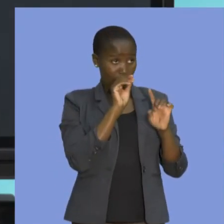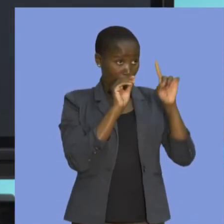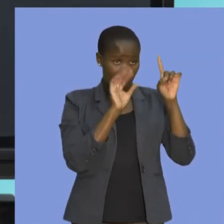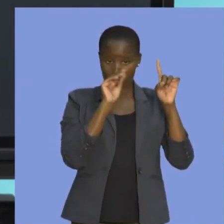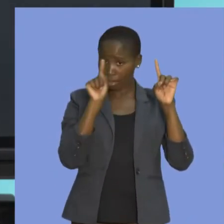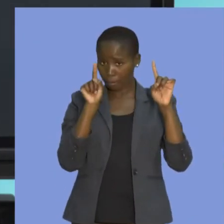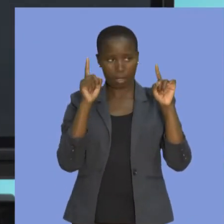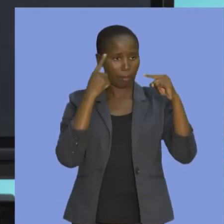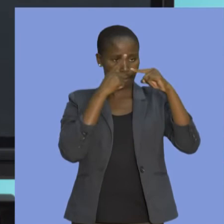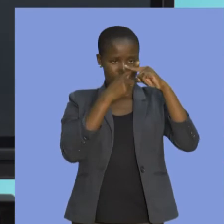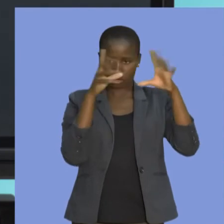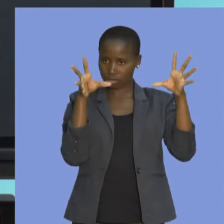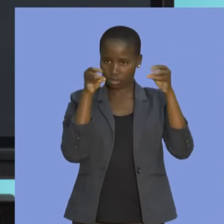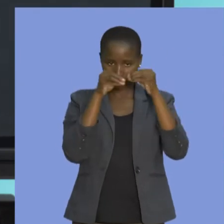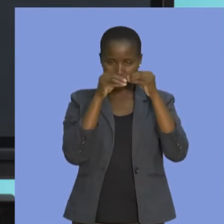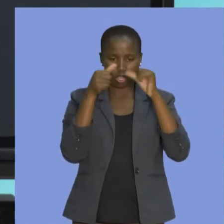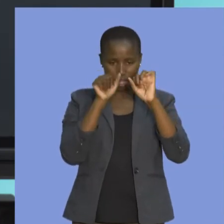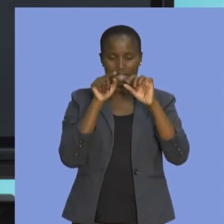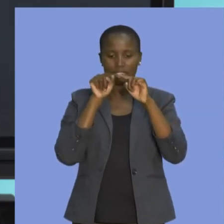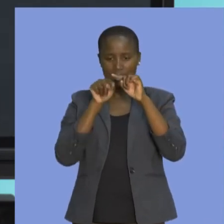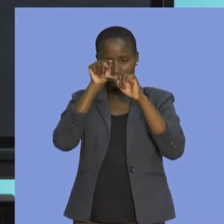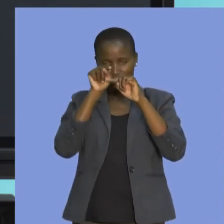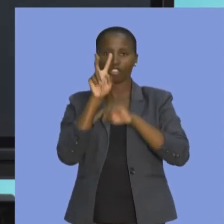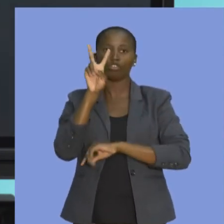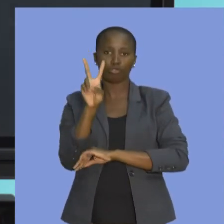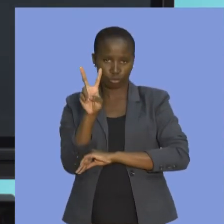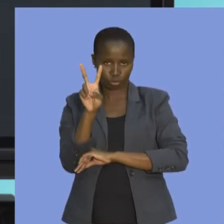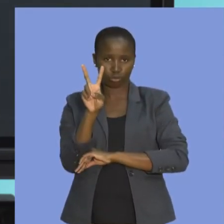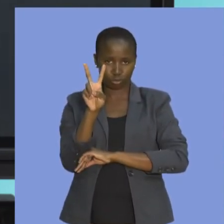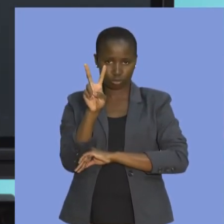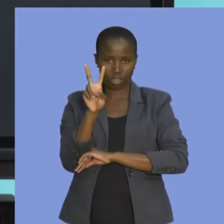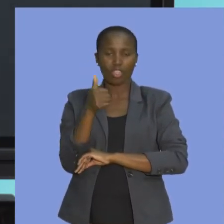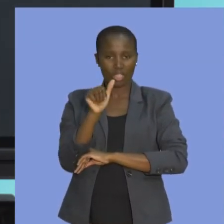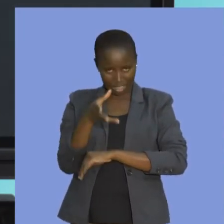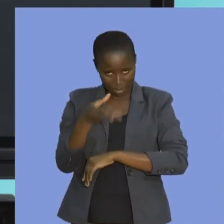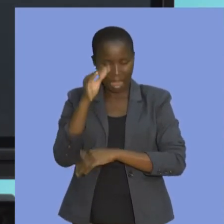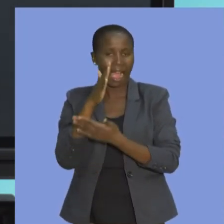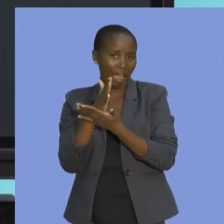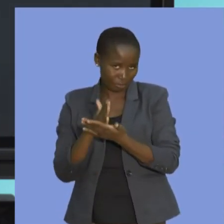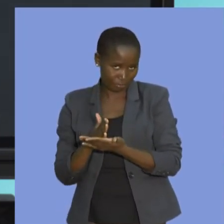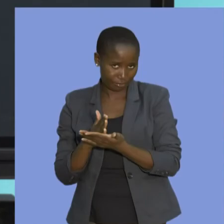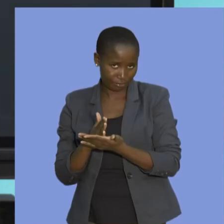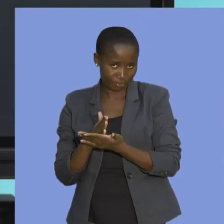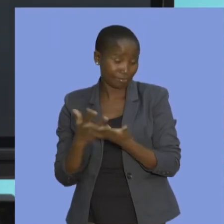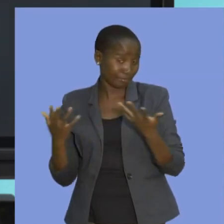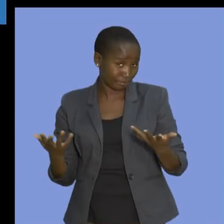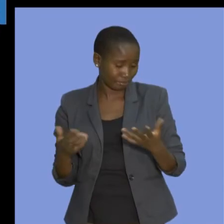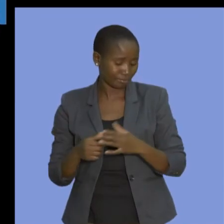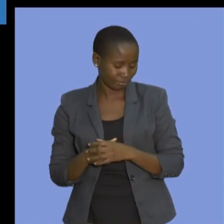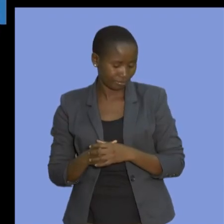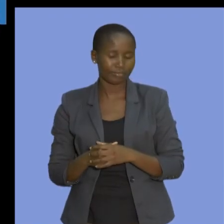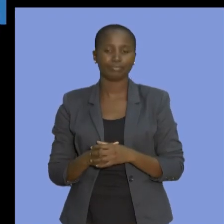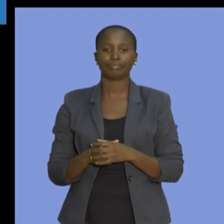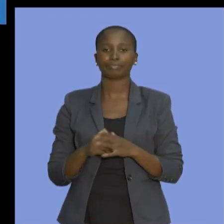number divided by 2. That's what we do, okay, to find halfway of the class interval.